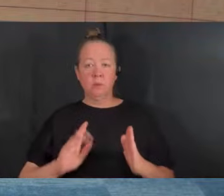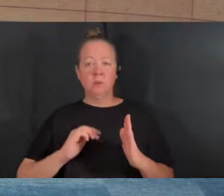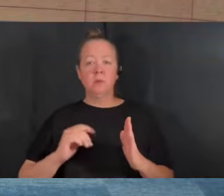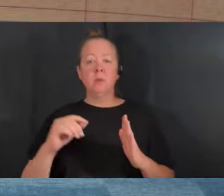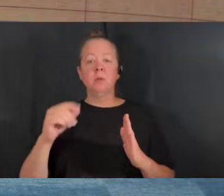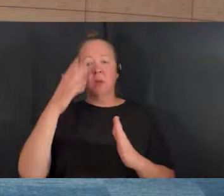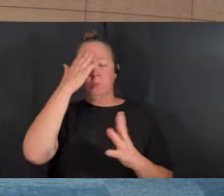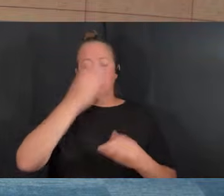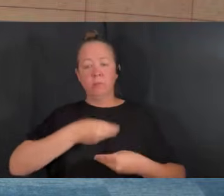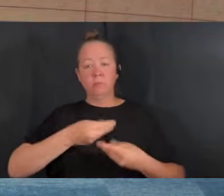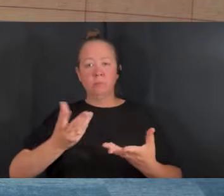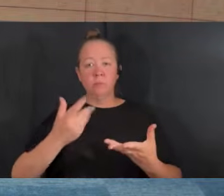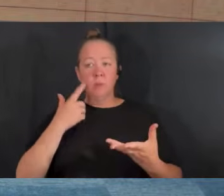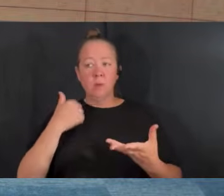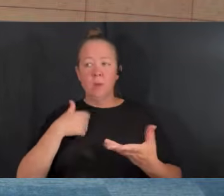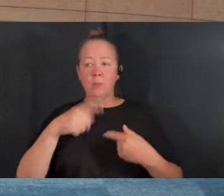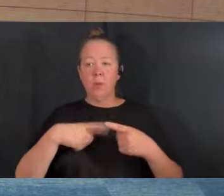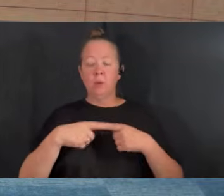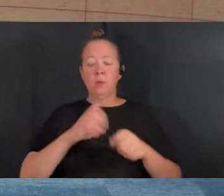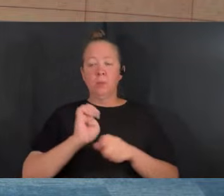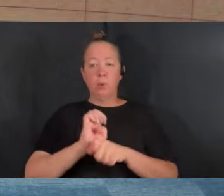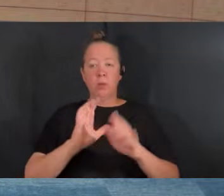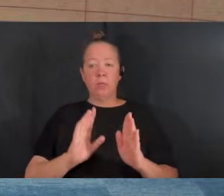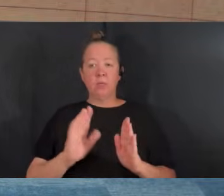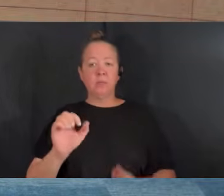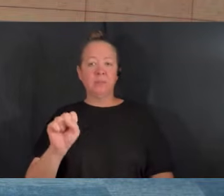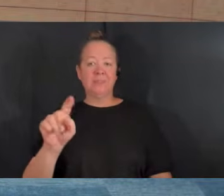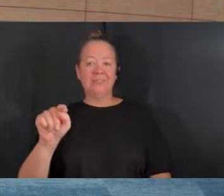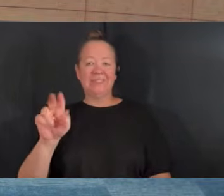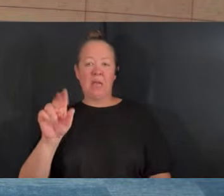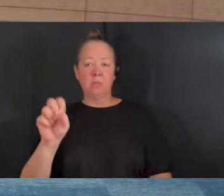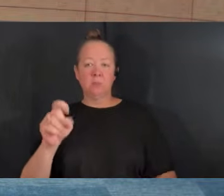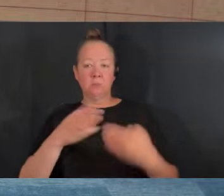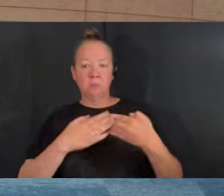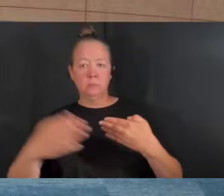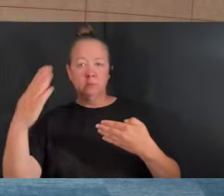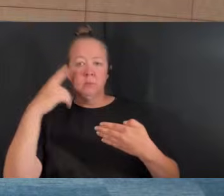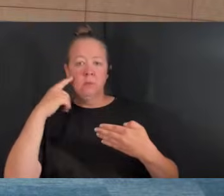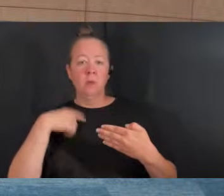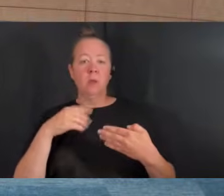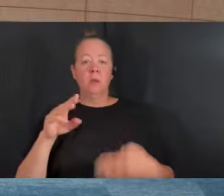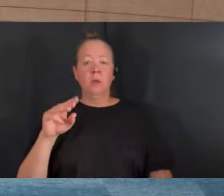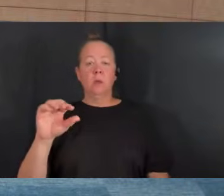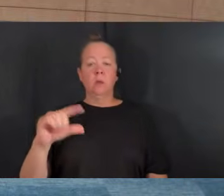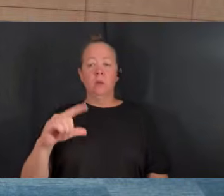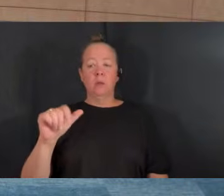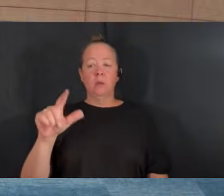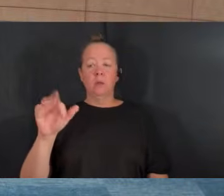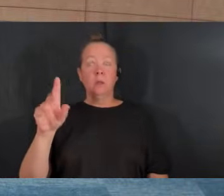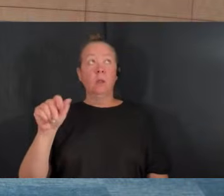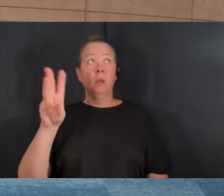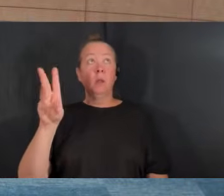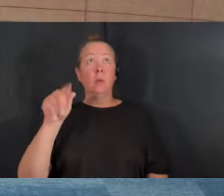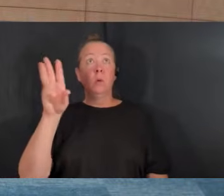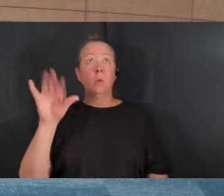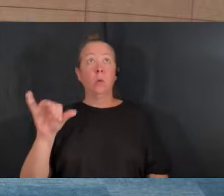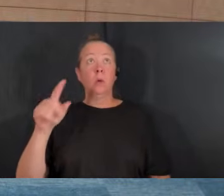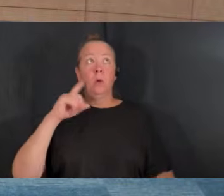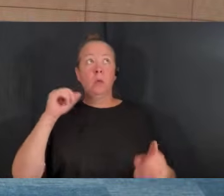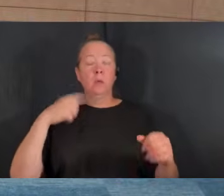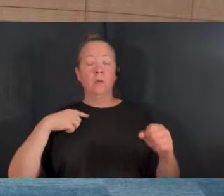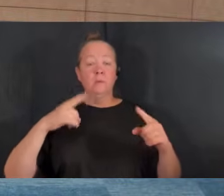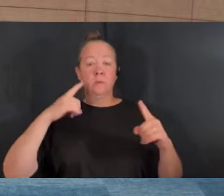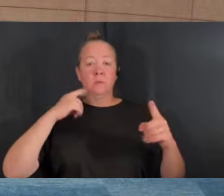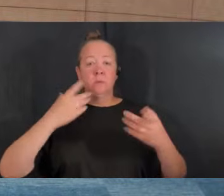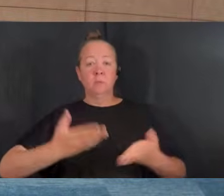update on an employee's status going forward. Mr. Galloway provided an update on his deliverables as an employee to the mayor